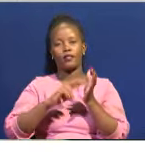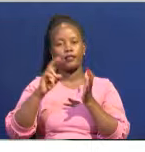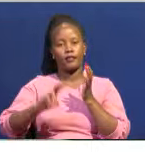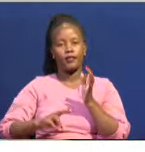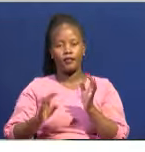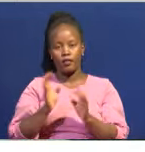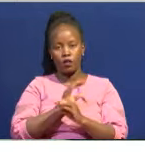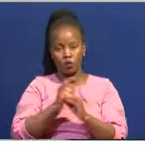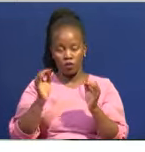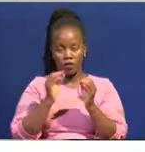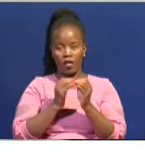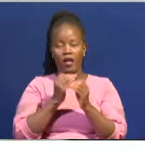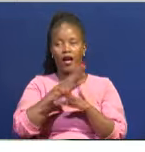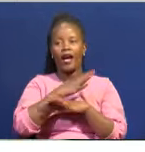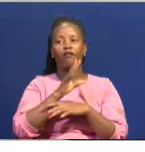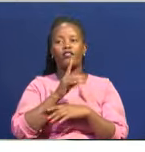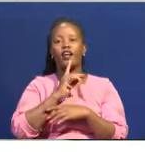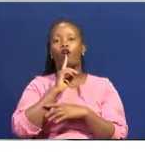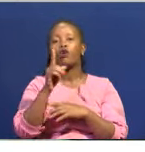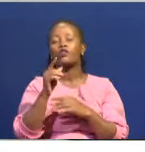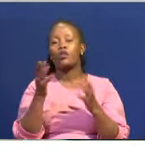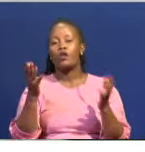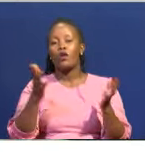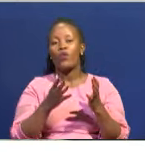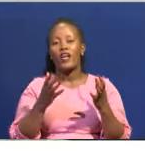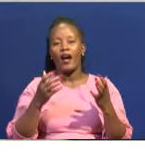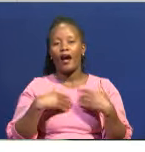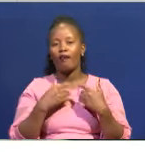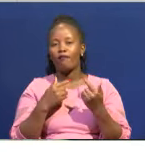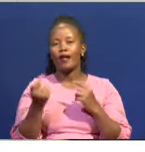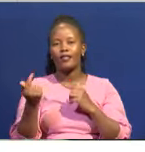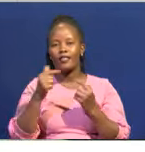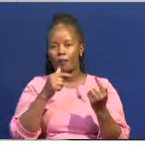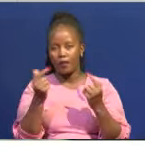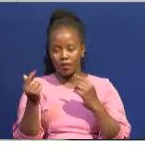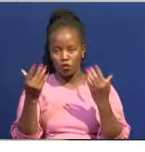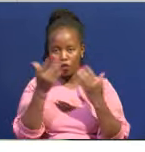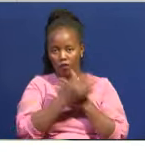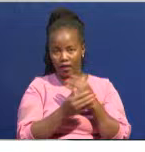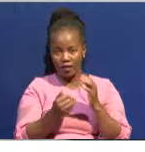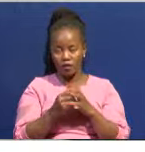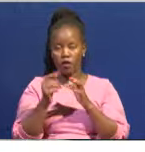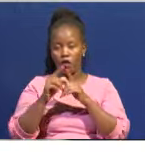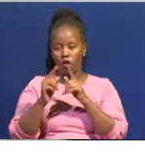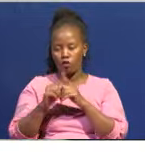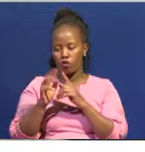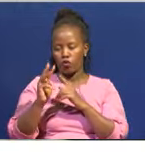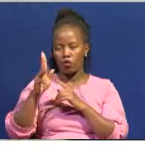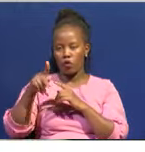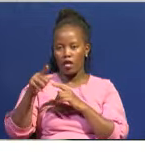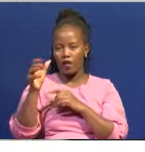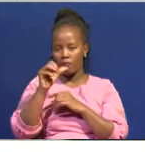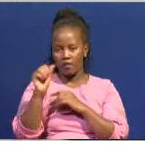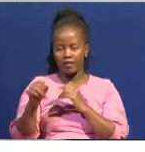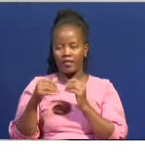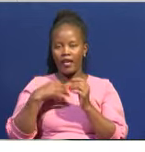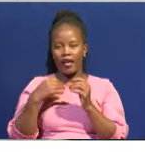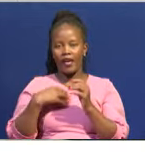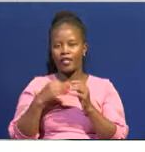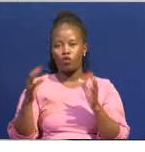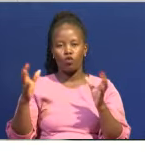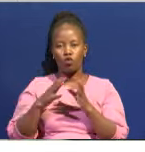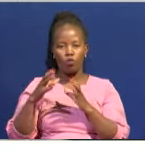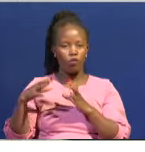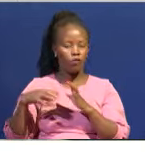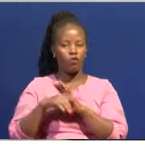over the botched order, which prompted chaotic scenes overnight as lawmakers tussled with troops to enter the National Assembly to